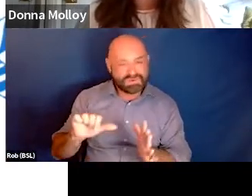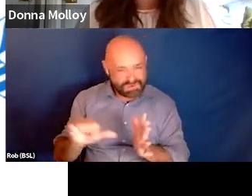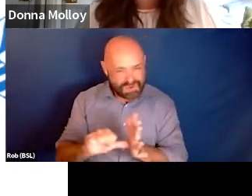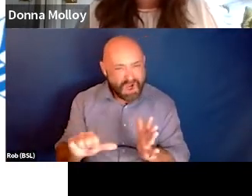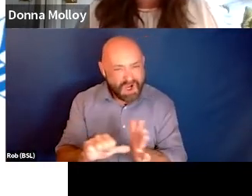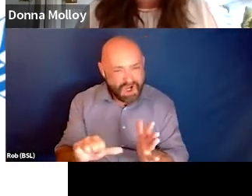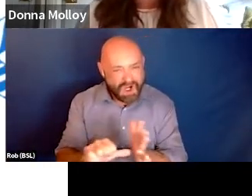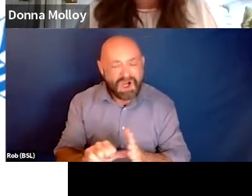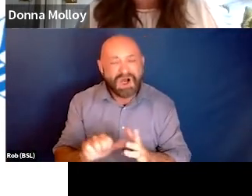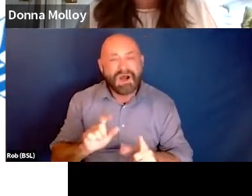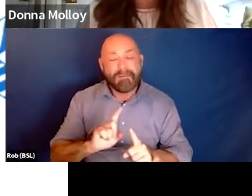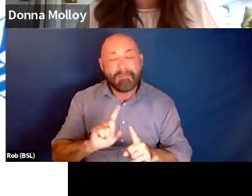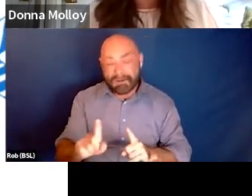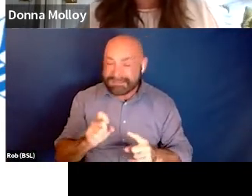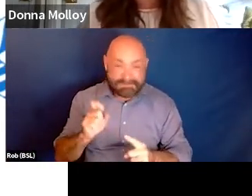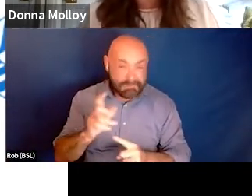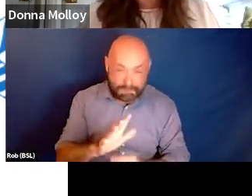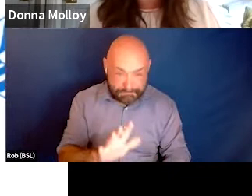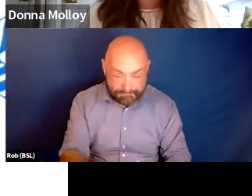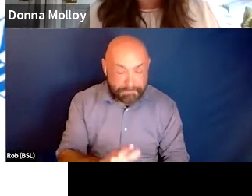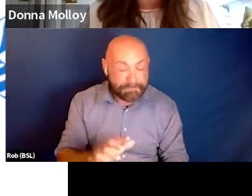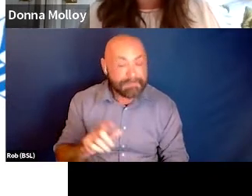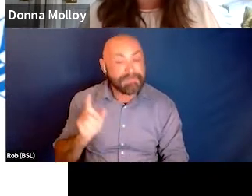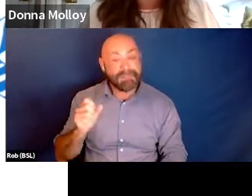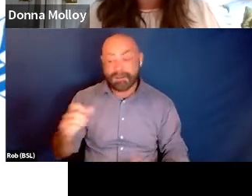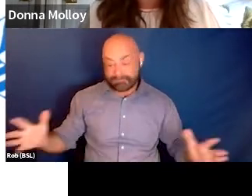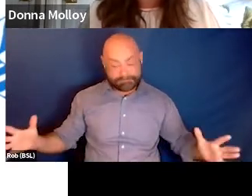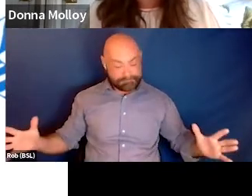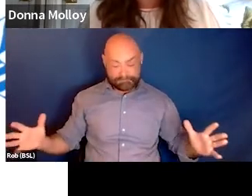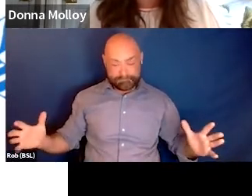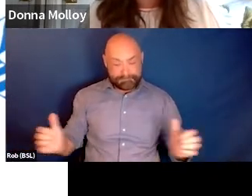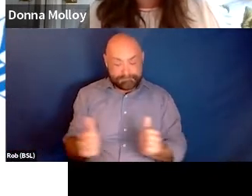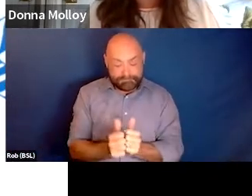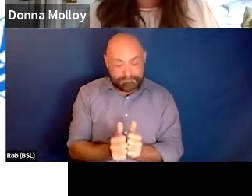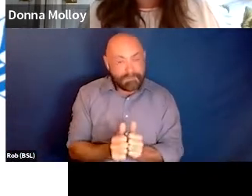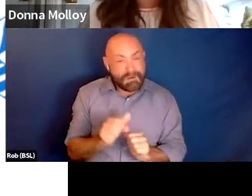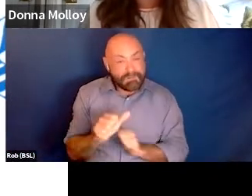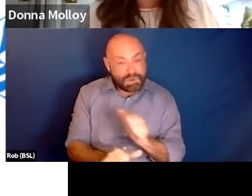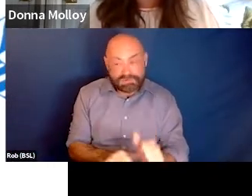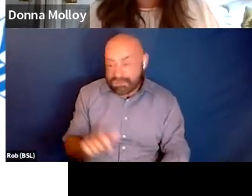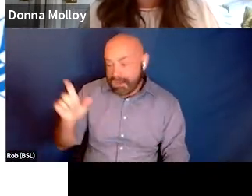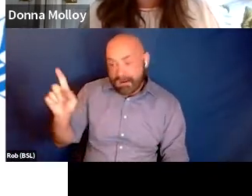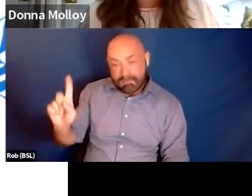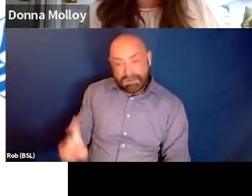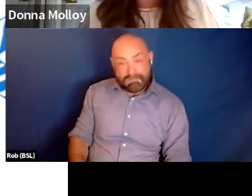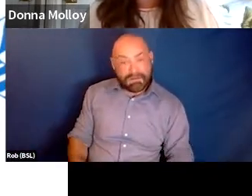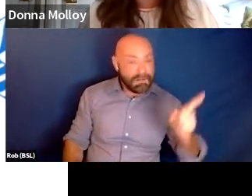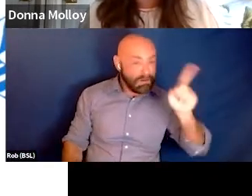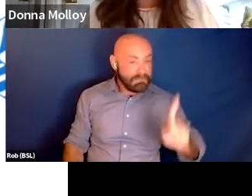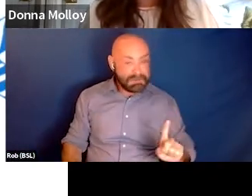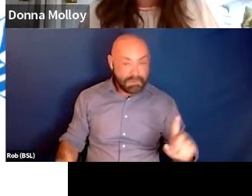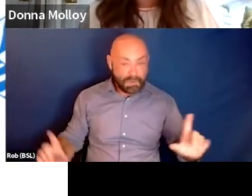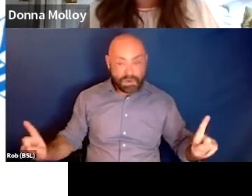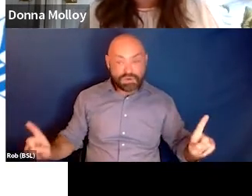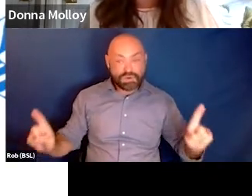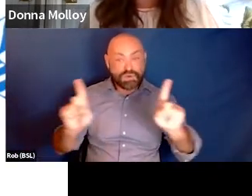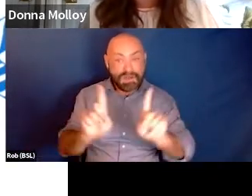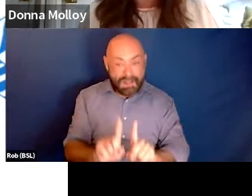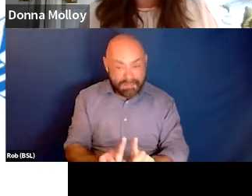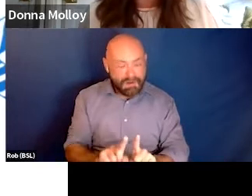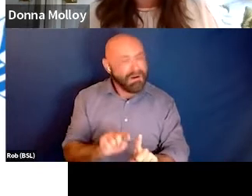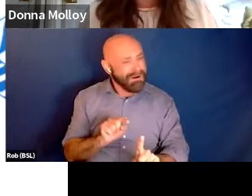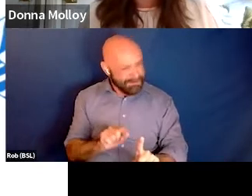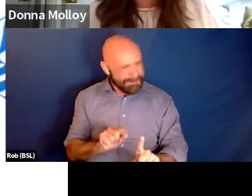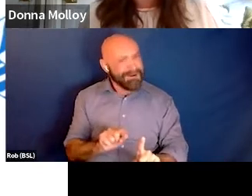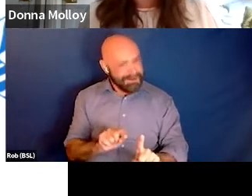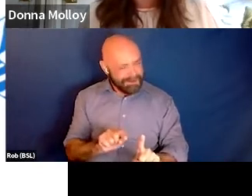time. The process helps to bring people together. And in some of the areas where we've tried this, has made the